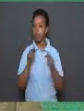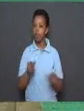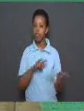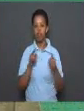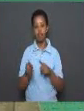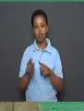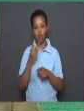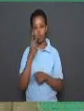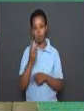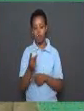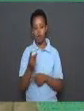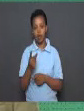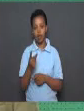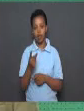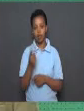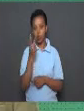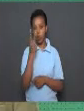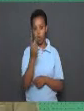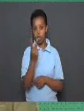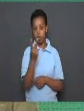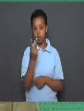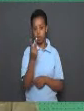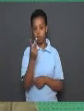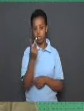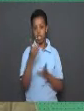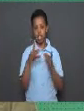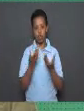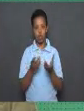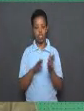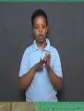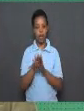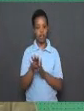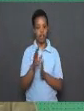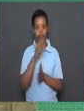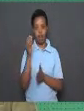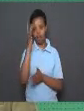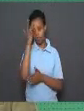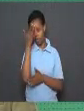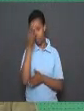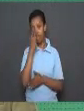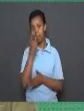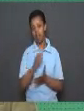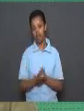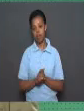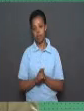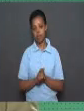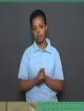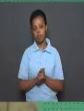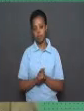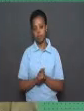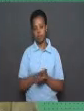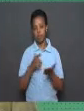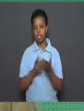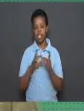Today is the first of a two-part lesson on bacteria and disease. In